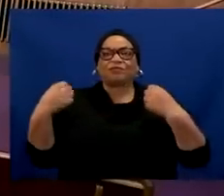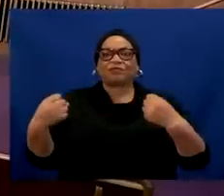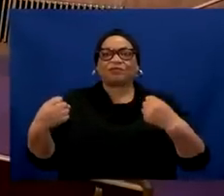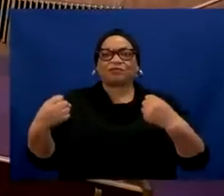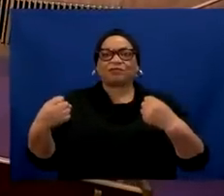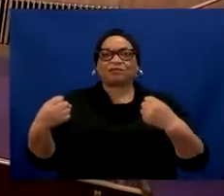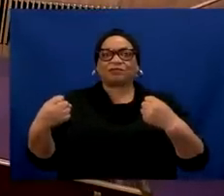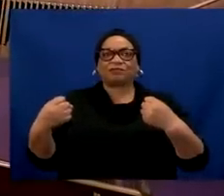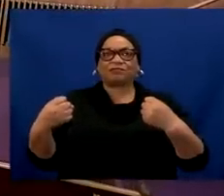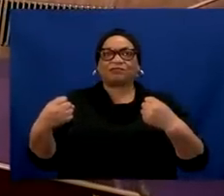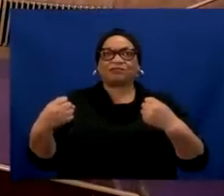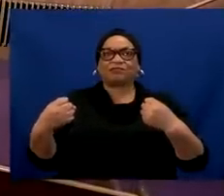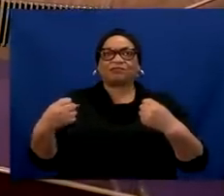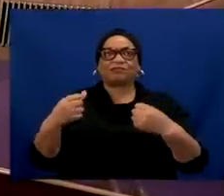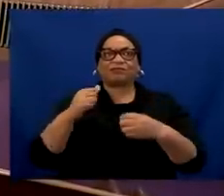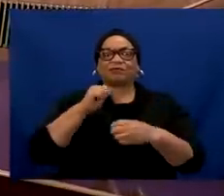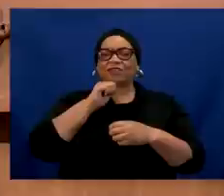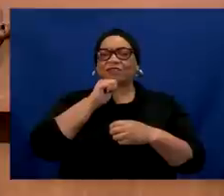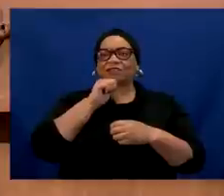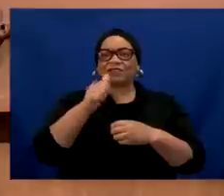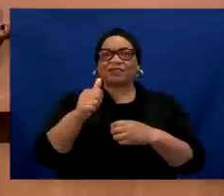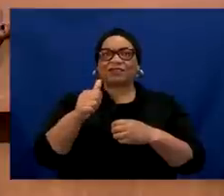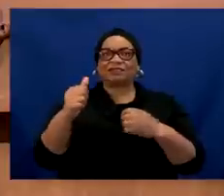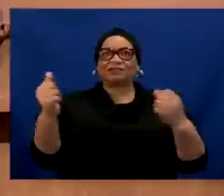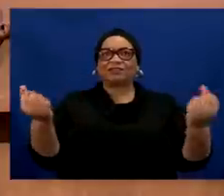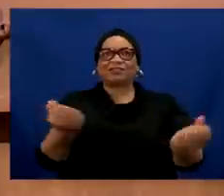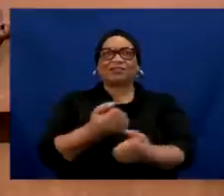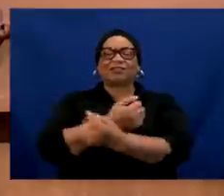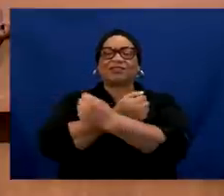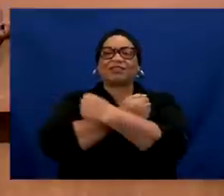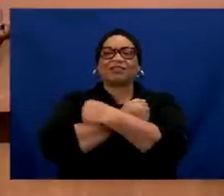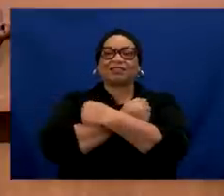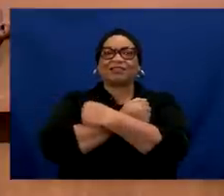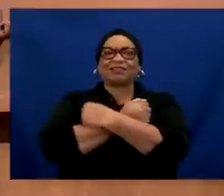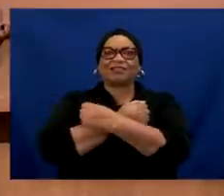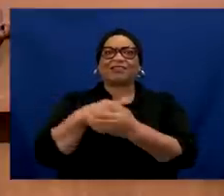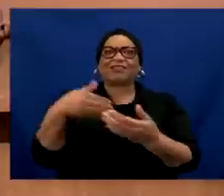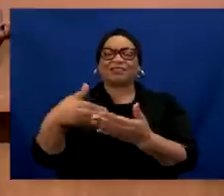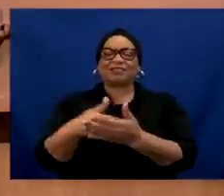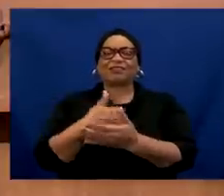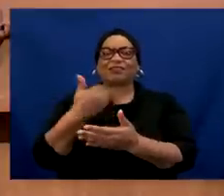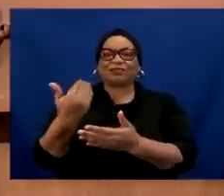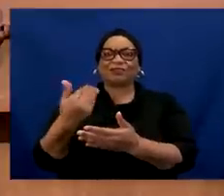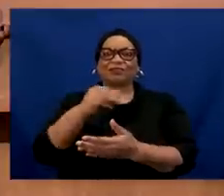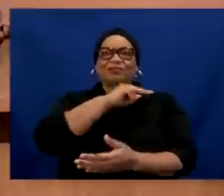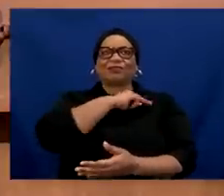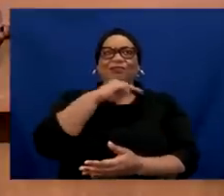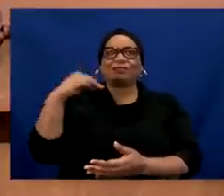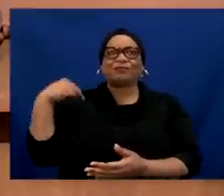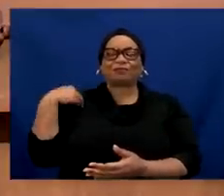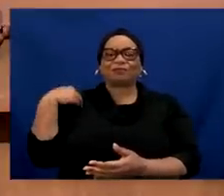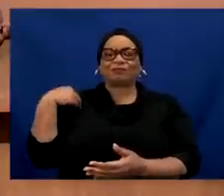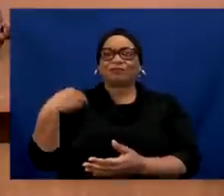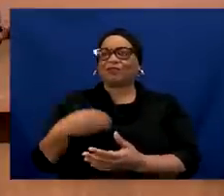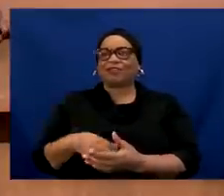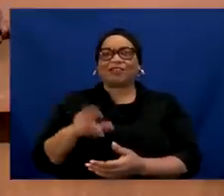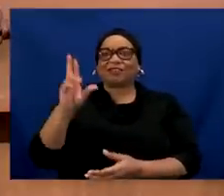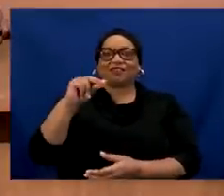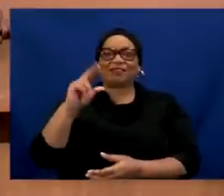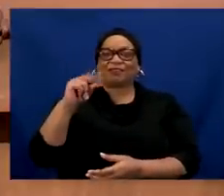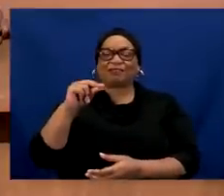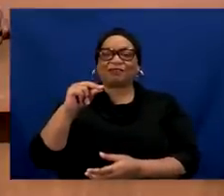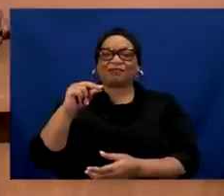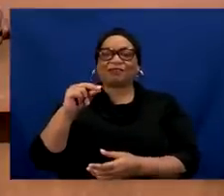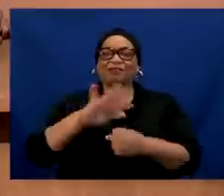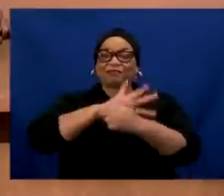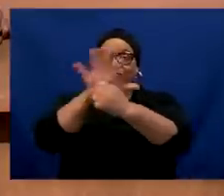I heard that y'all didn't want me hugging on the new members and all that kind of carrying on. I got a lot of messages saying, Pastor, don't do that. There's a